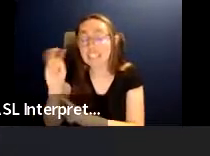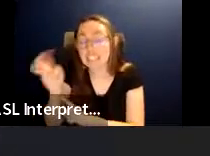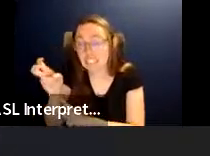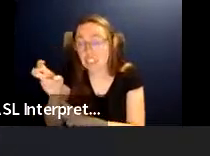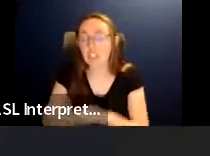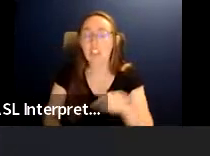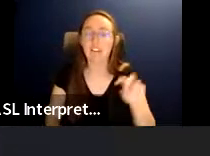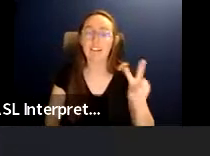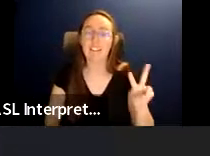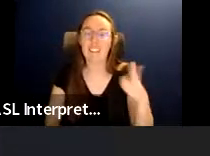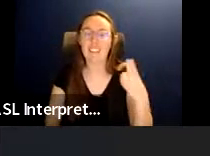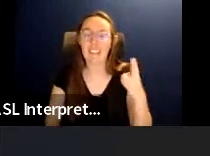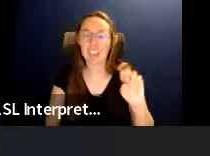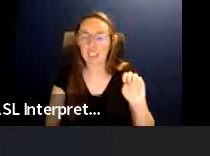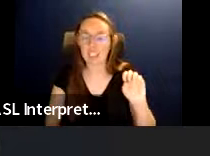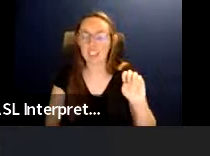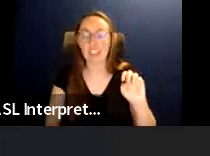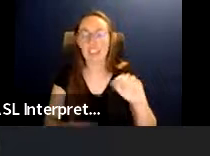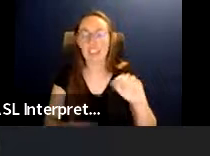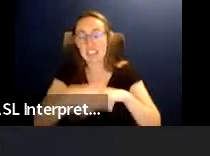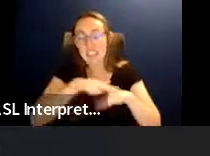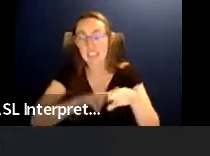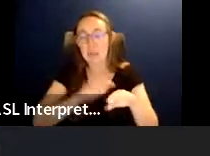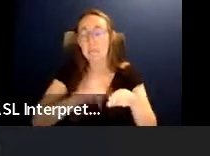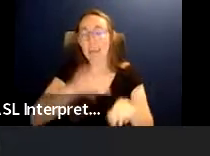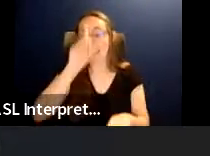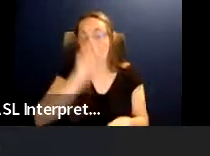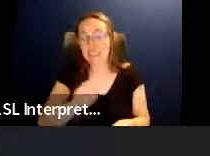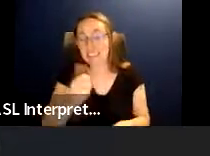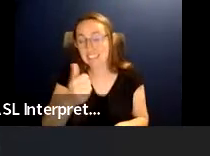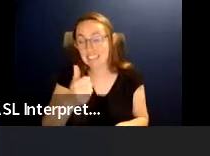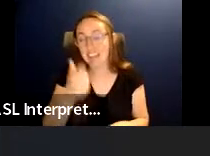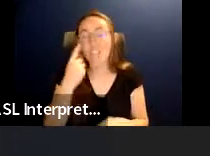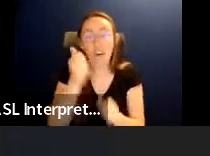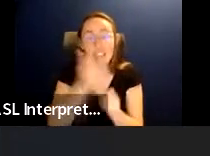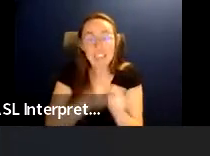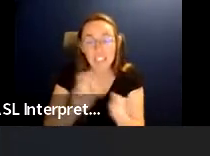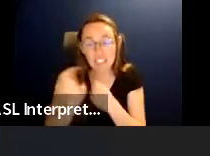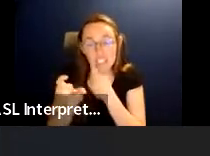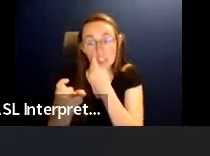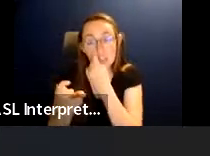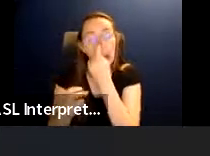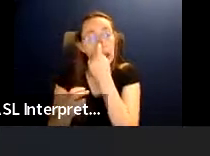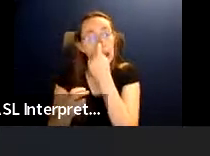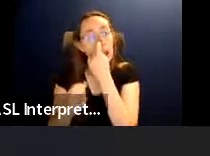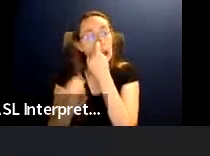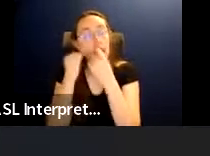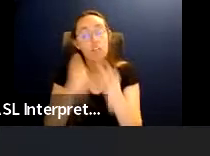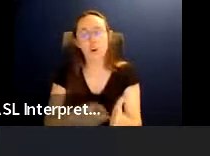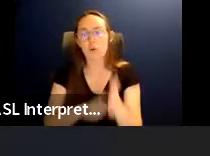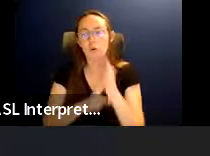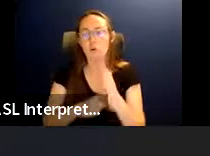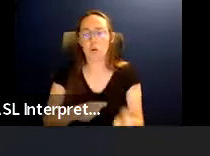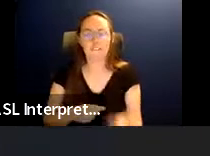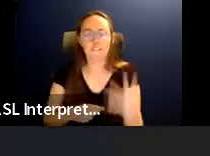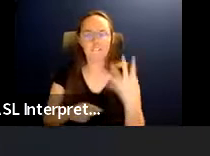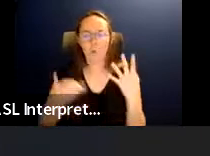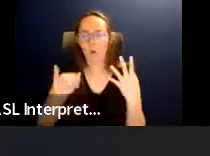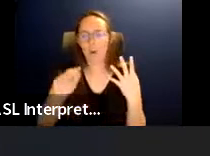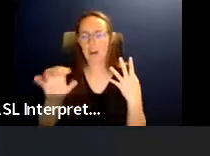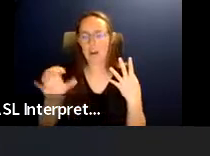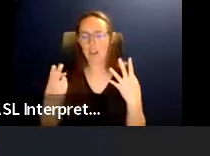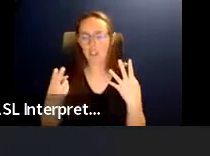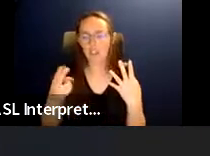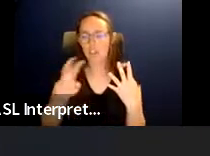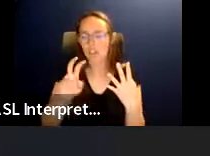an inch. So you can see that would really add up. So if you needed 4 inches of Duolock, that's like